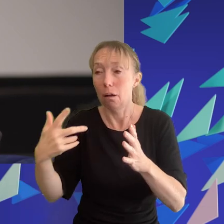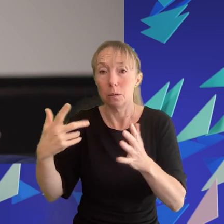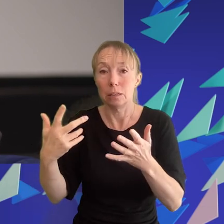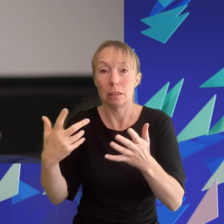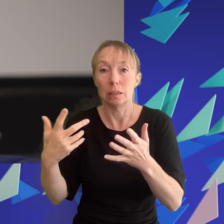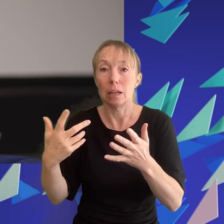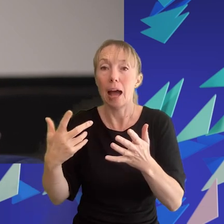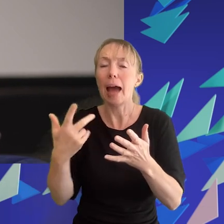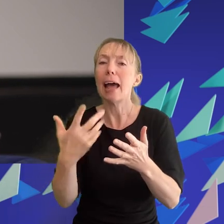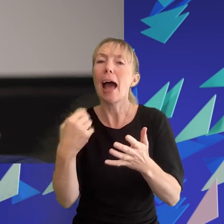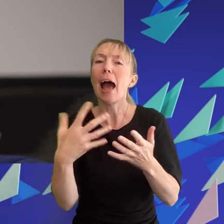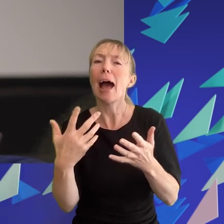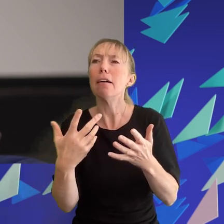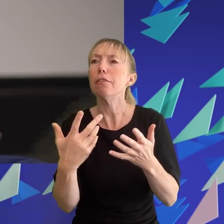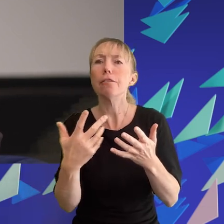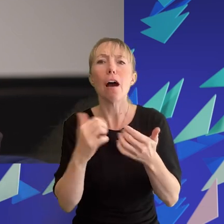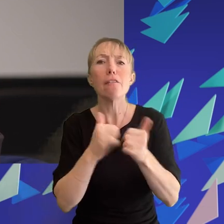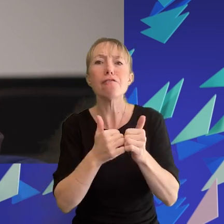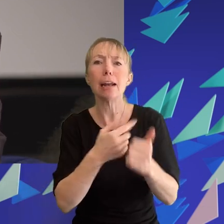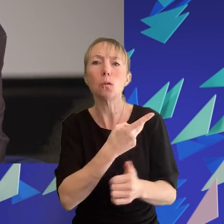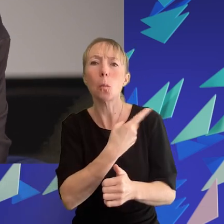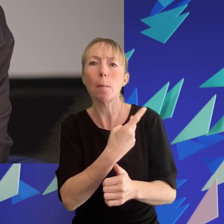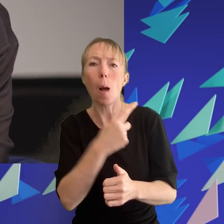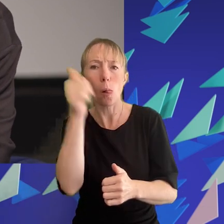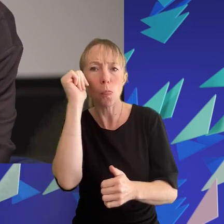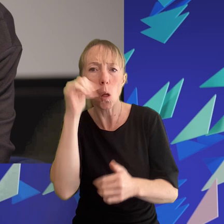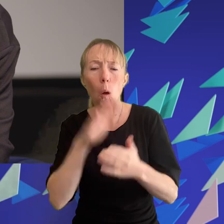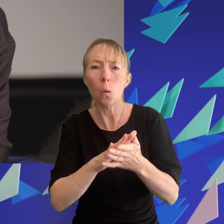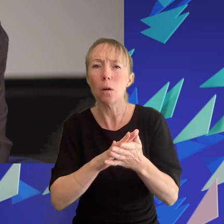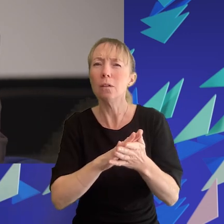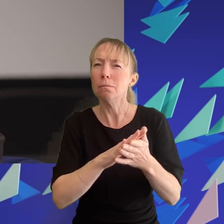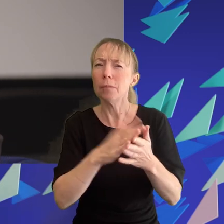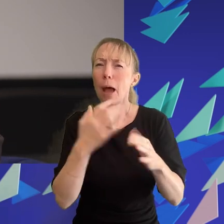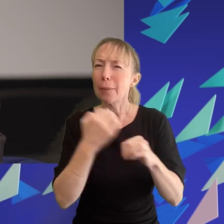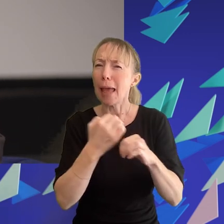point, there's a common friend, Antonio Rutia, that he met Guillermo. They are both from Guadalajara.